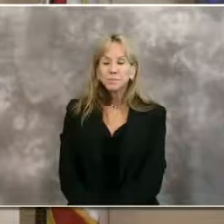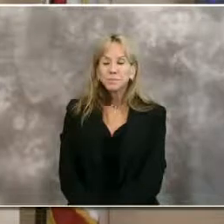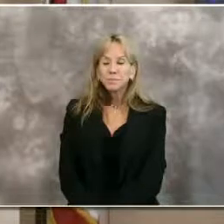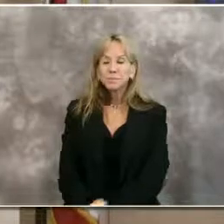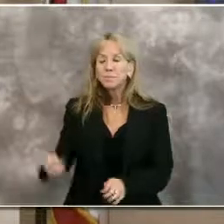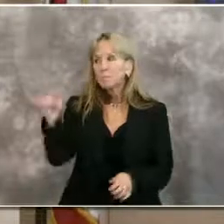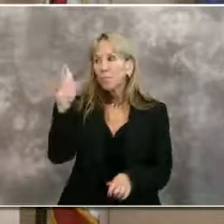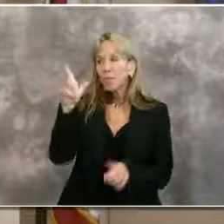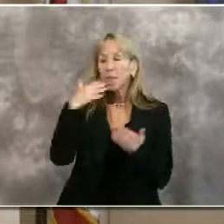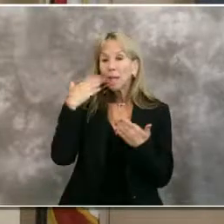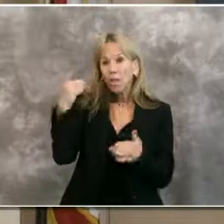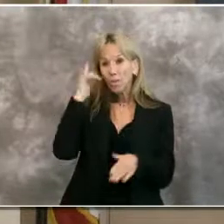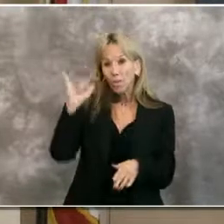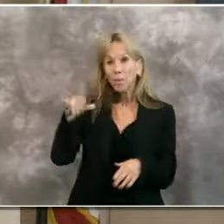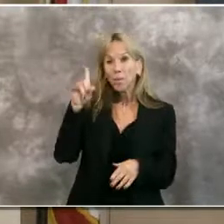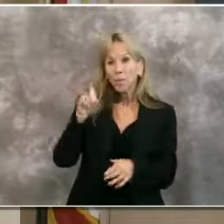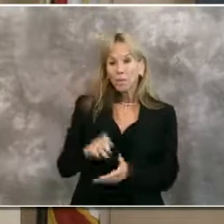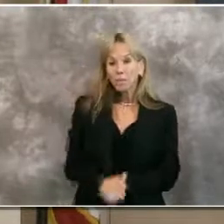Paul, thanks for that question.